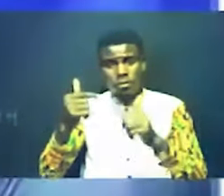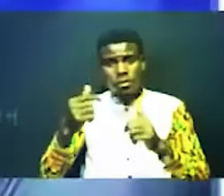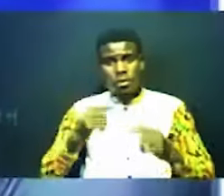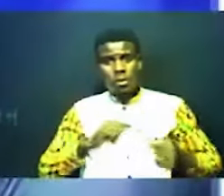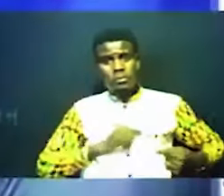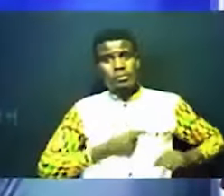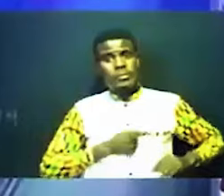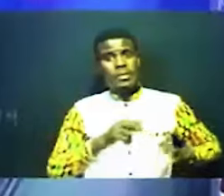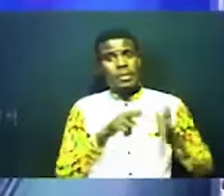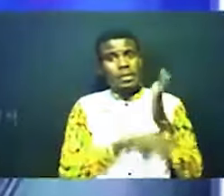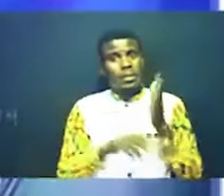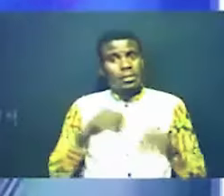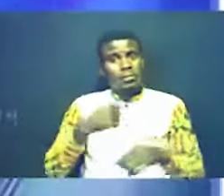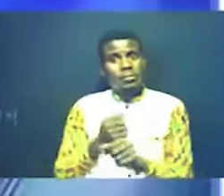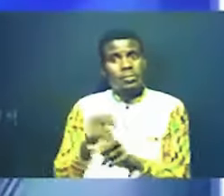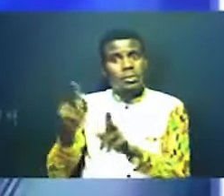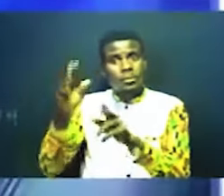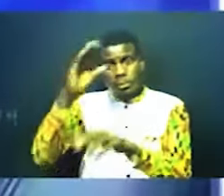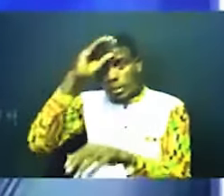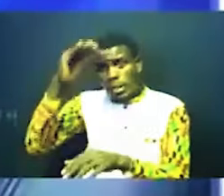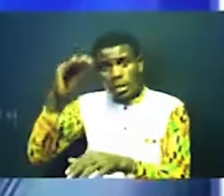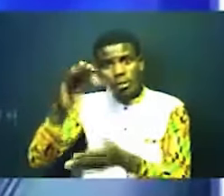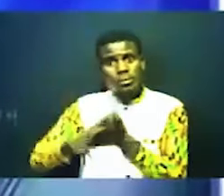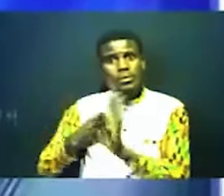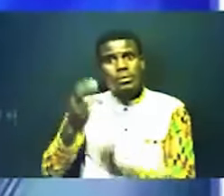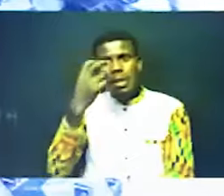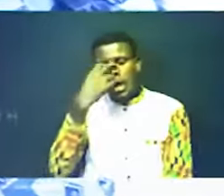It enlarges people's hearts. It